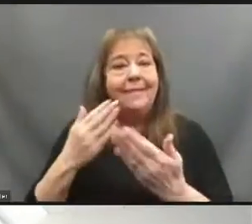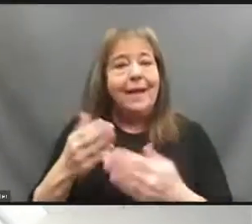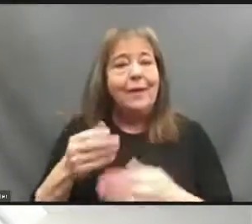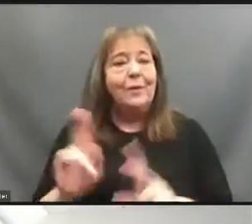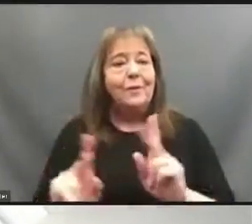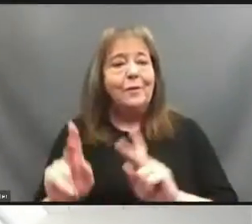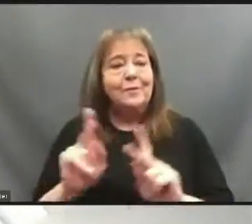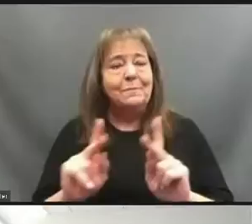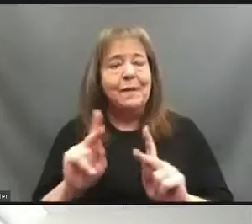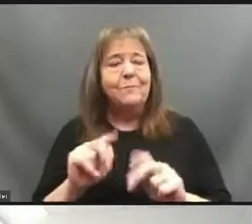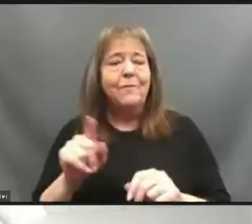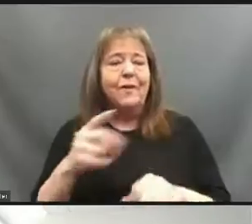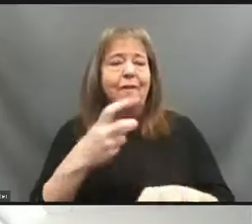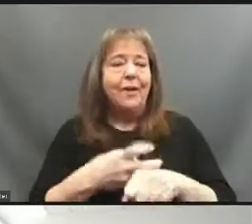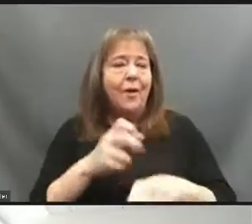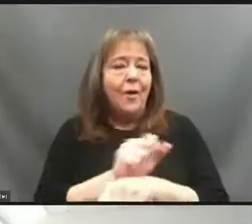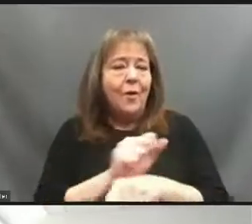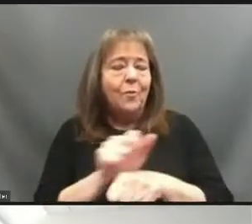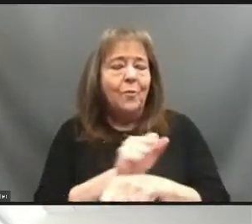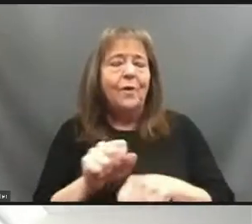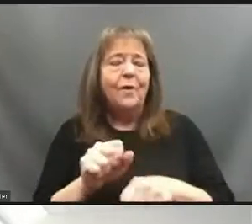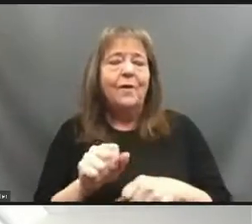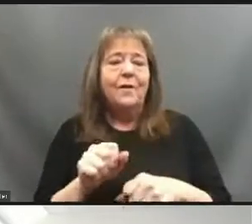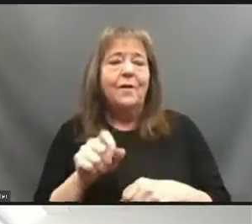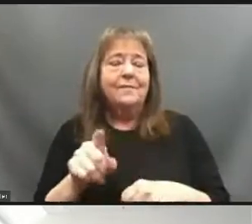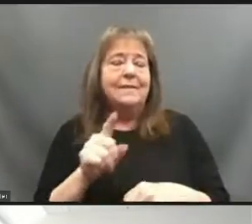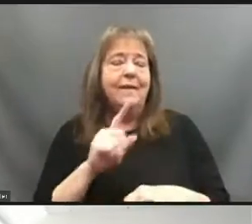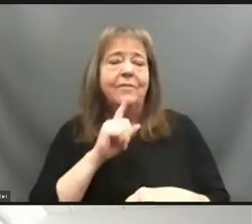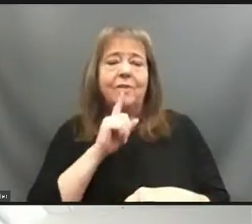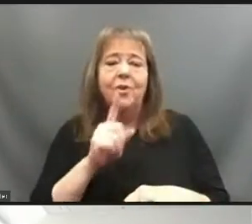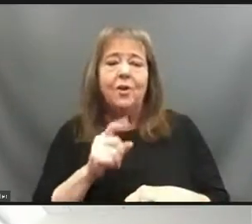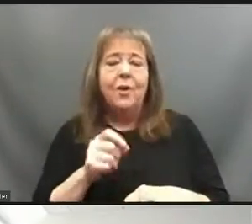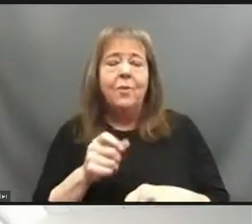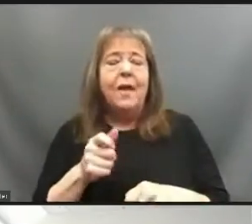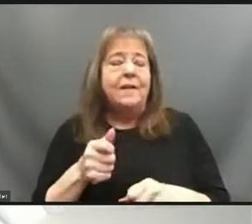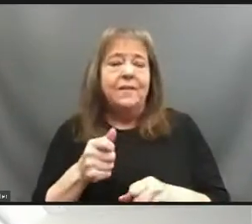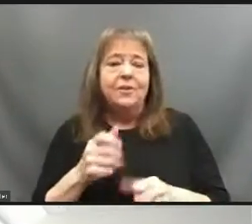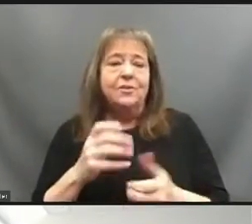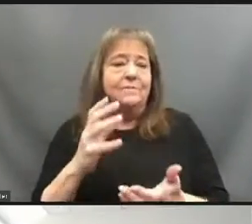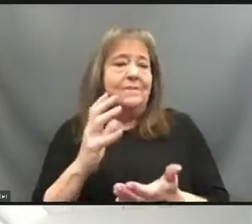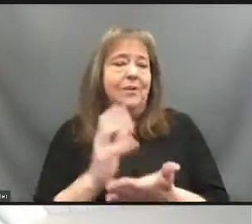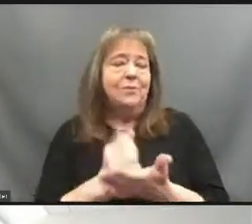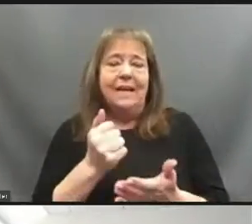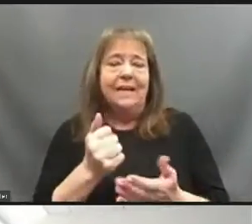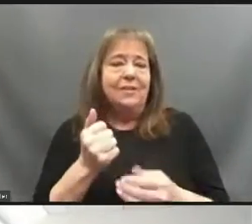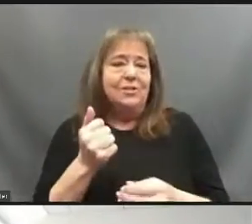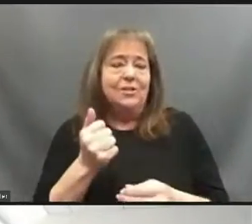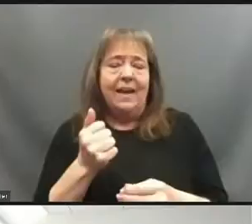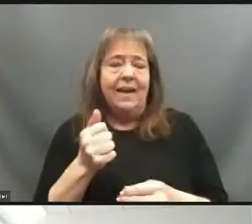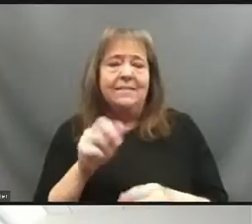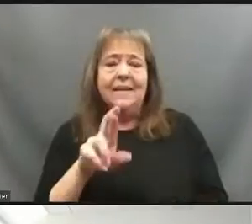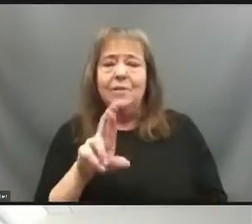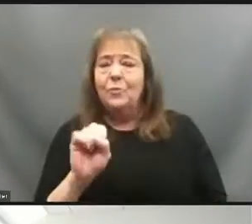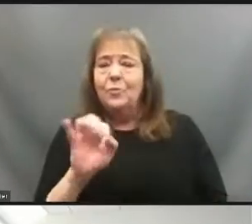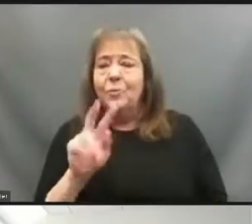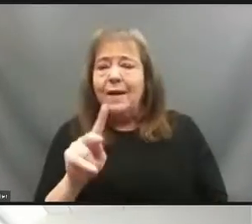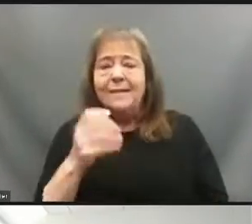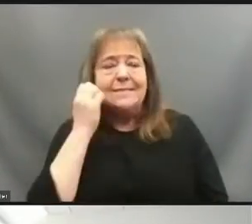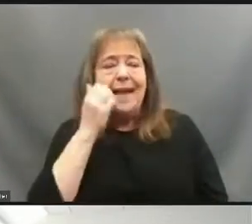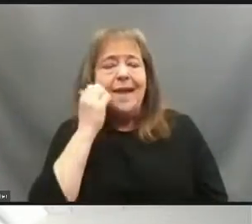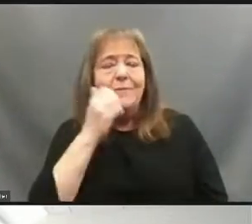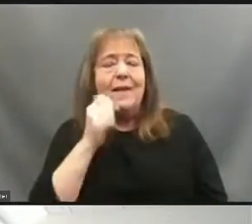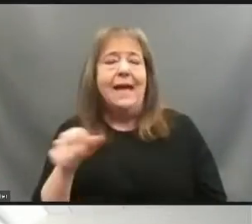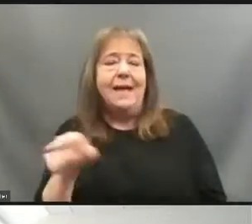work and efforts, because they truly are putting themselves at risk every day to help care for and manage patients